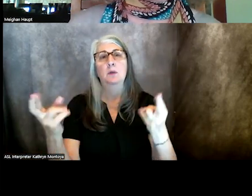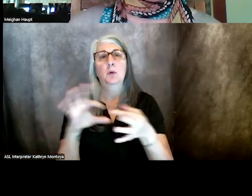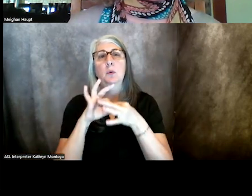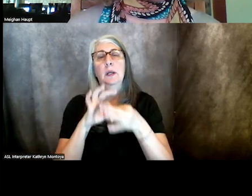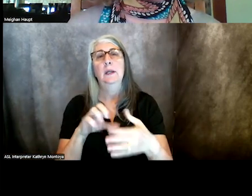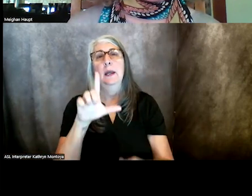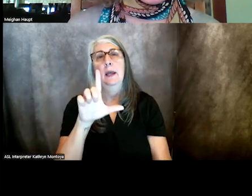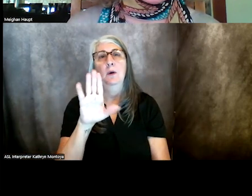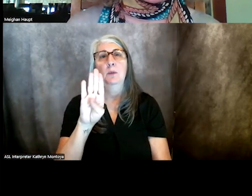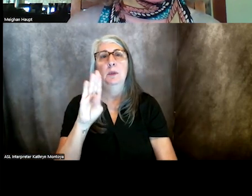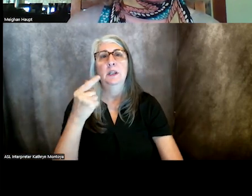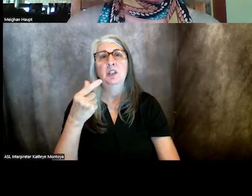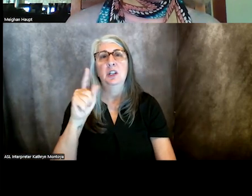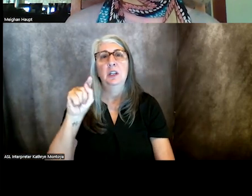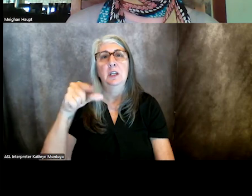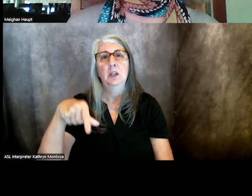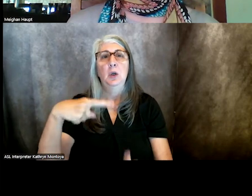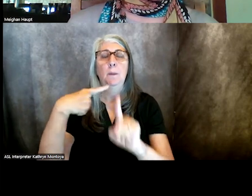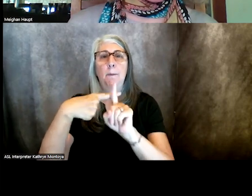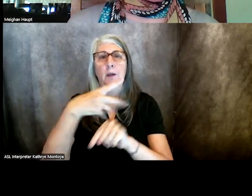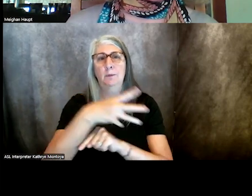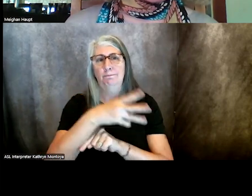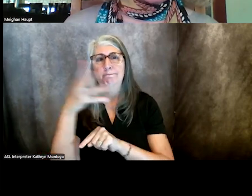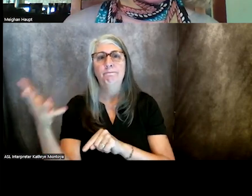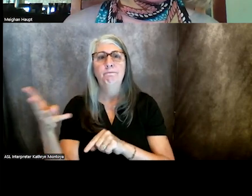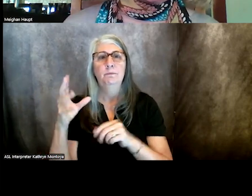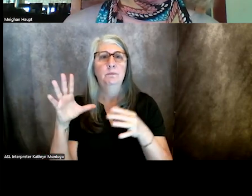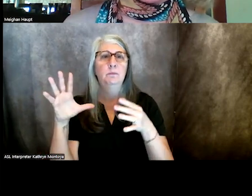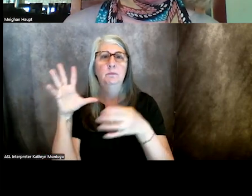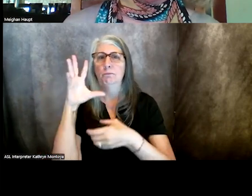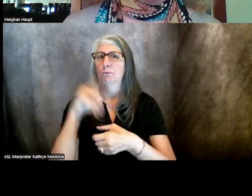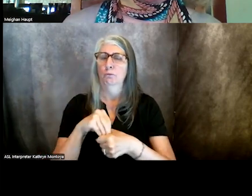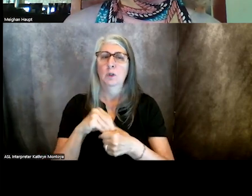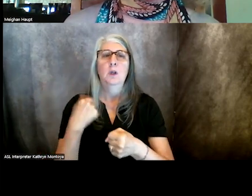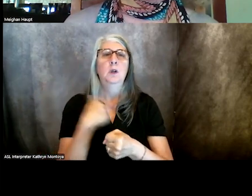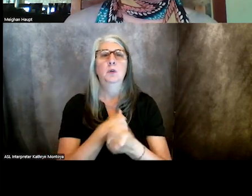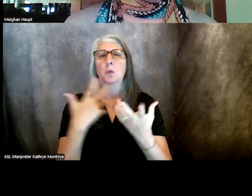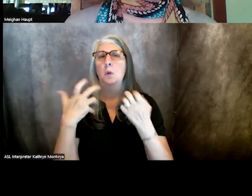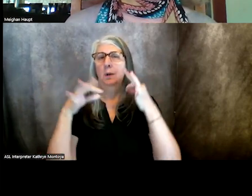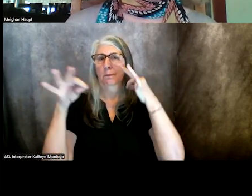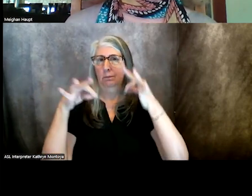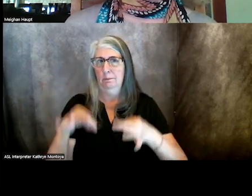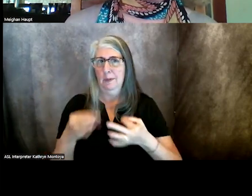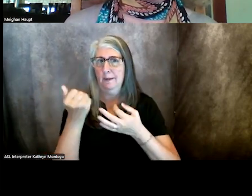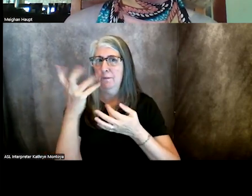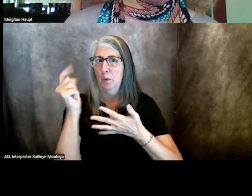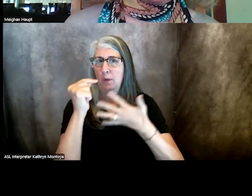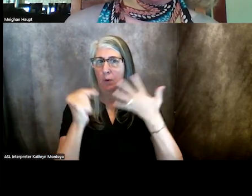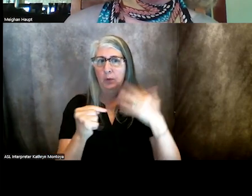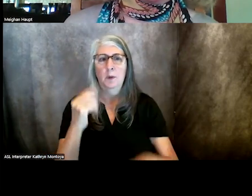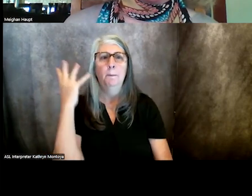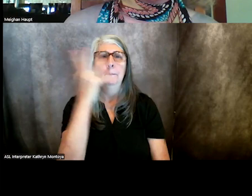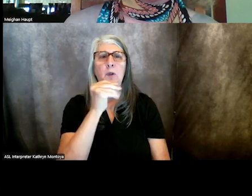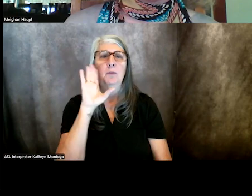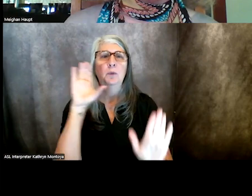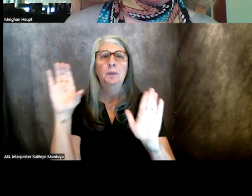LGBTQ plus and in that space. And we wanted to just kind of go over some of that. These beautiful images